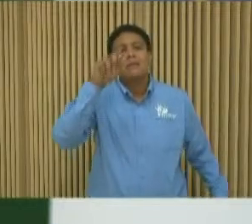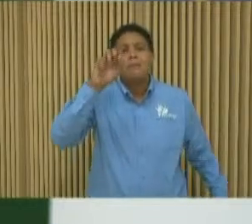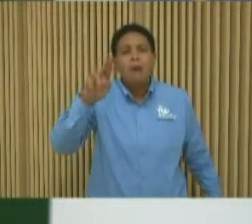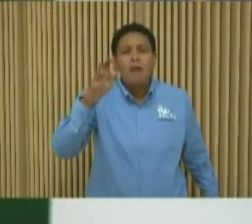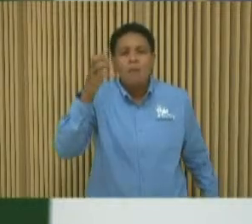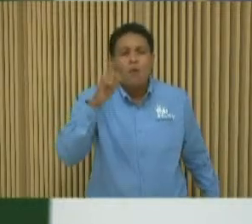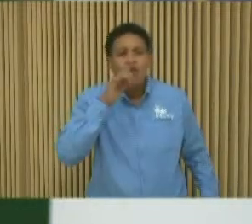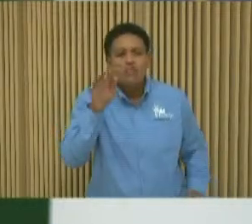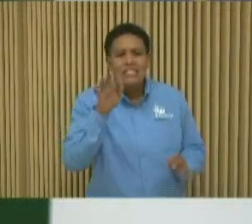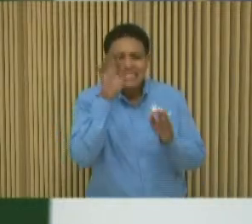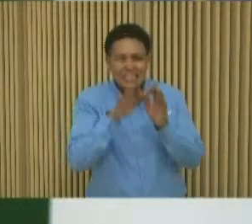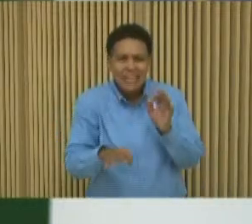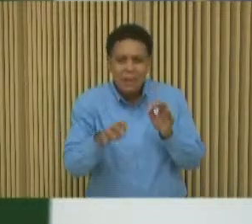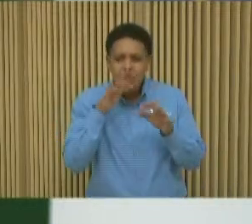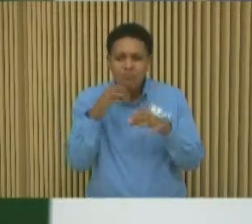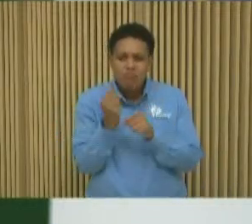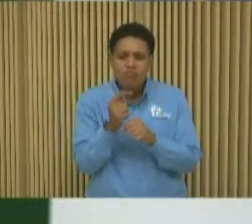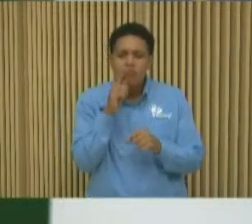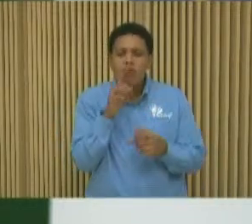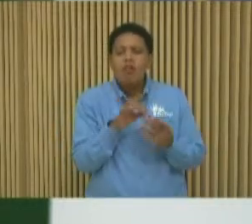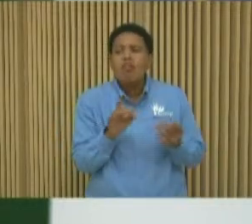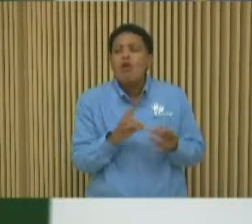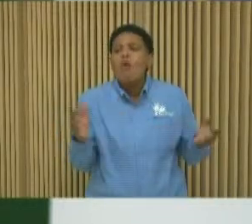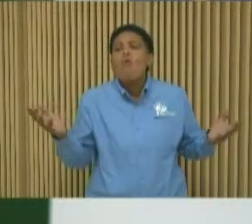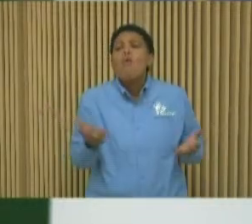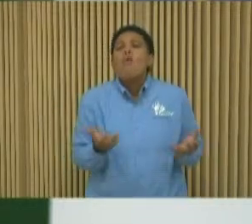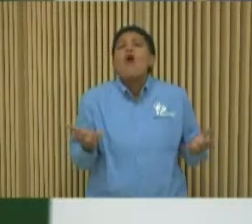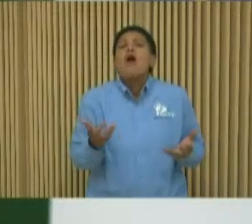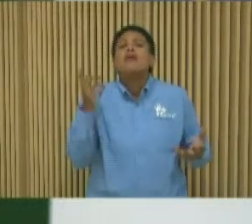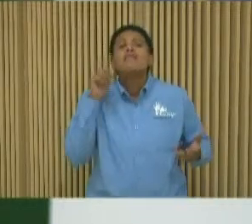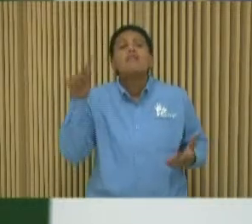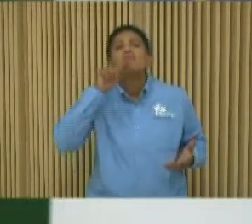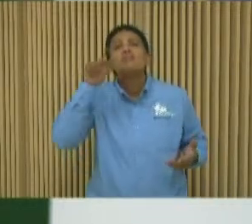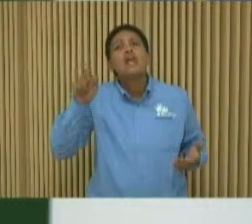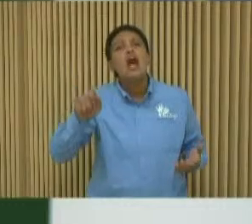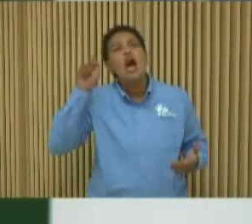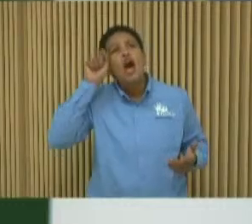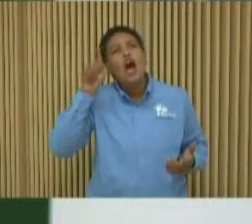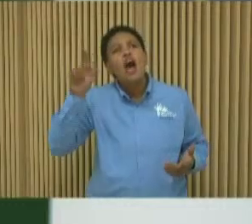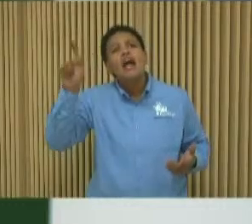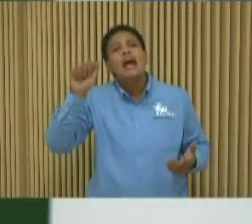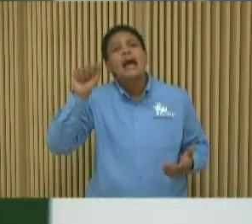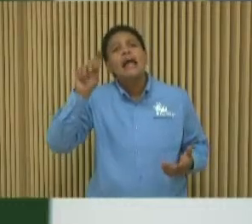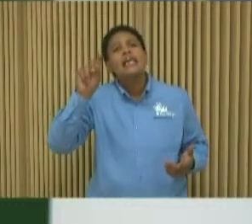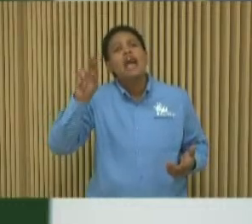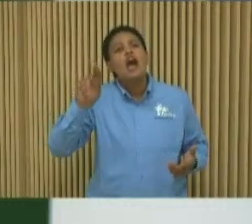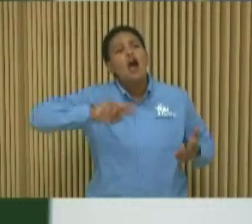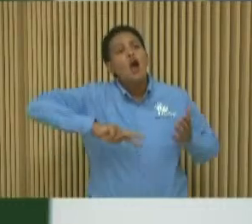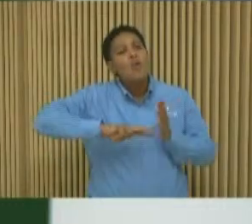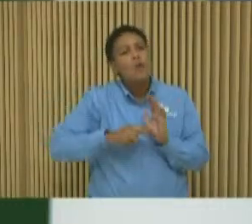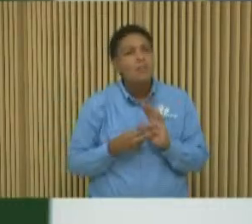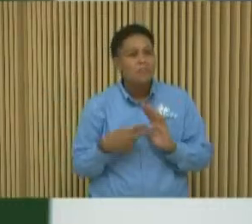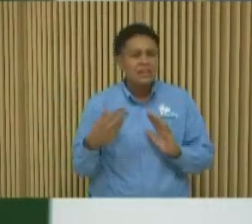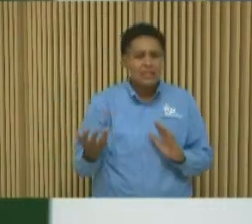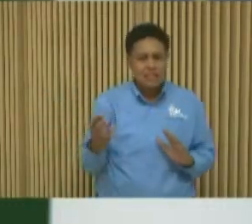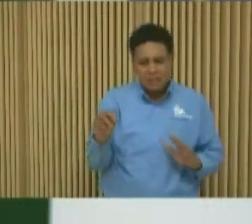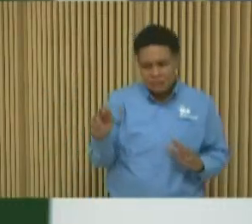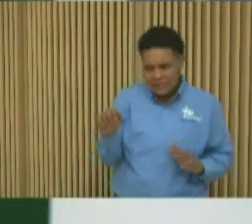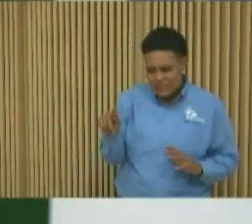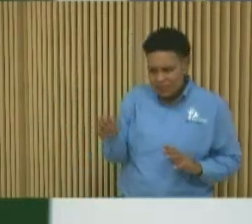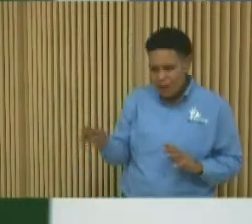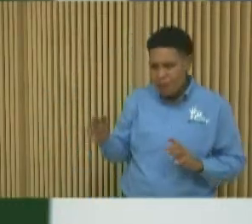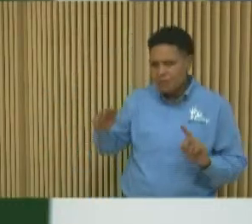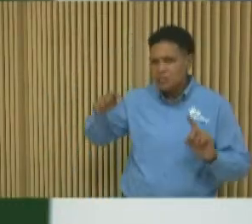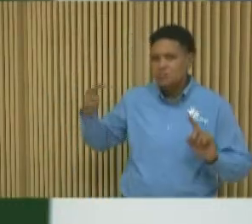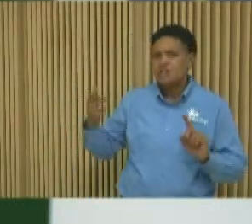just a simplified version of what it is for them to just understand an ADR. Speaking from the perspective